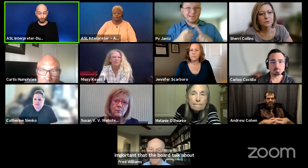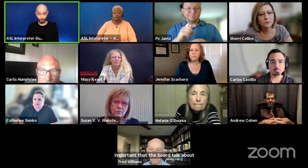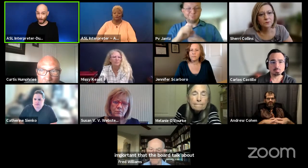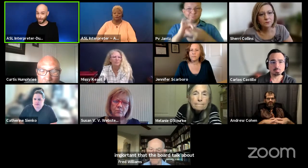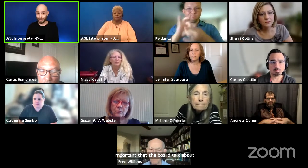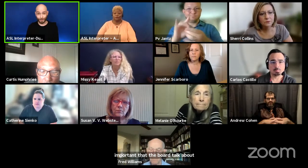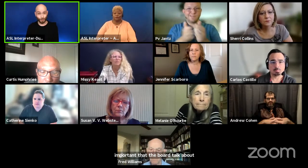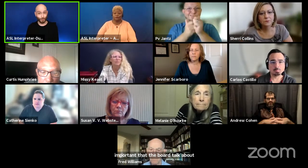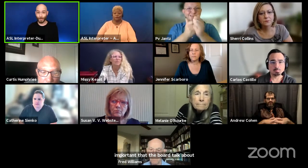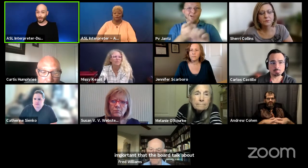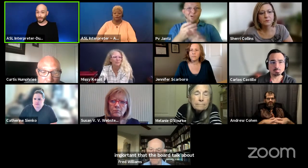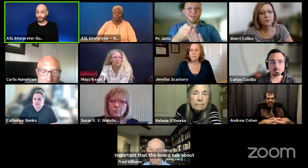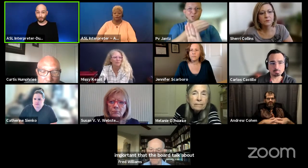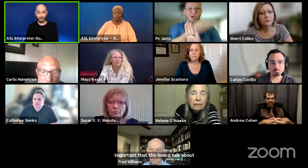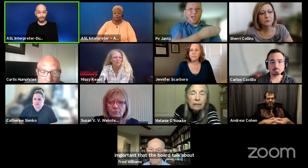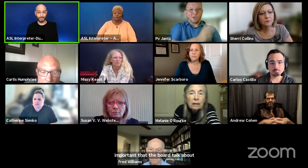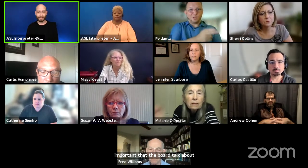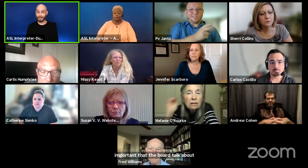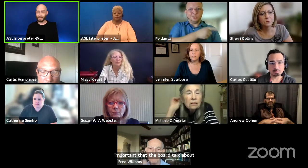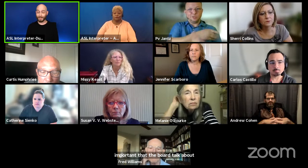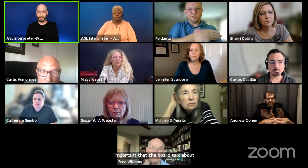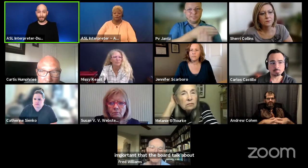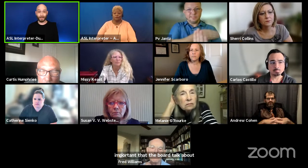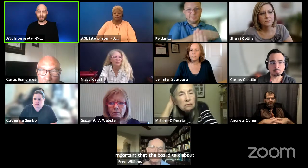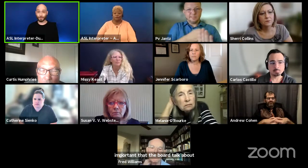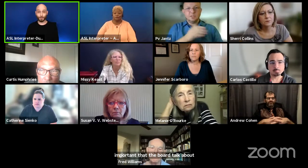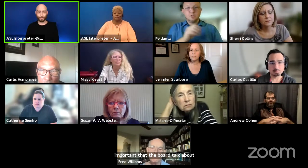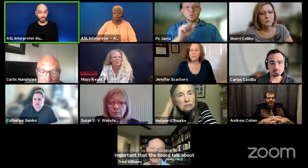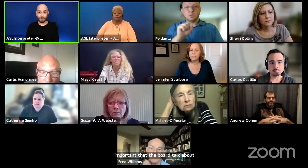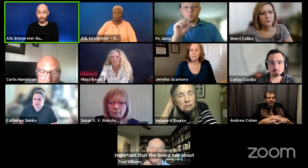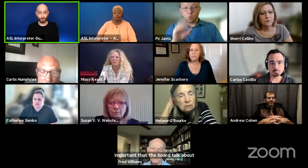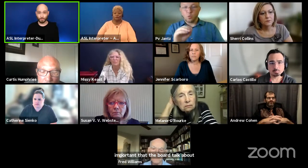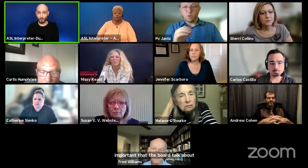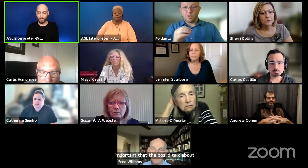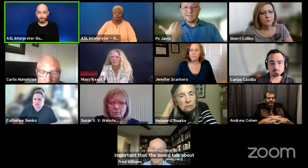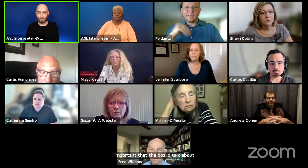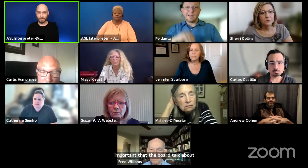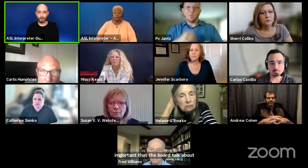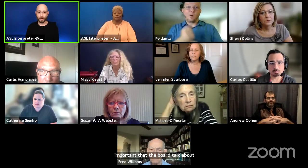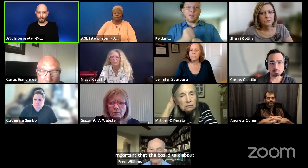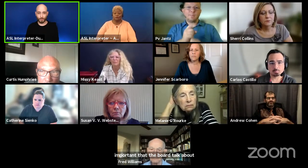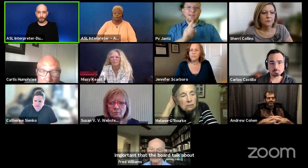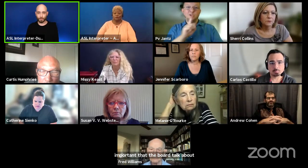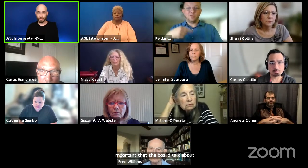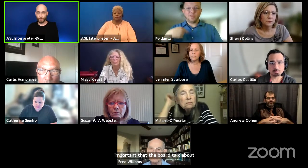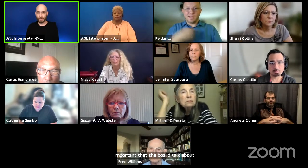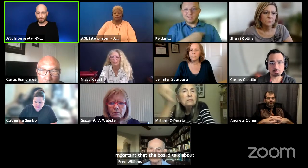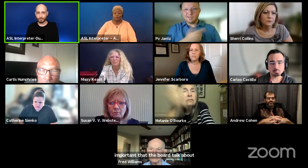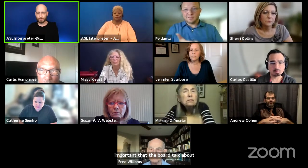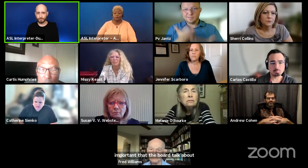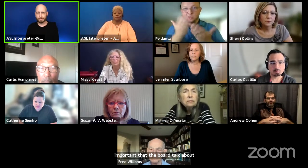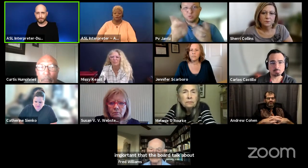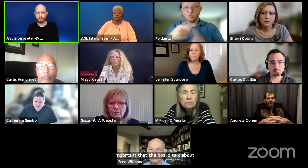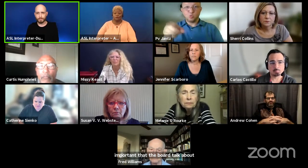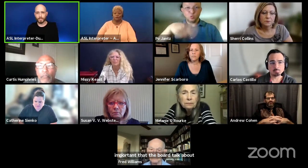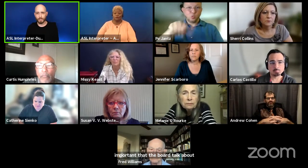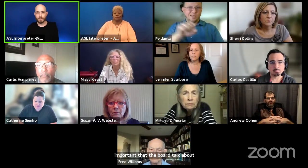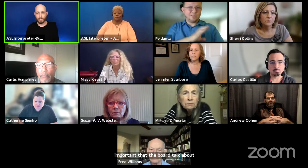as a surprise. We were not expecting to receive this response based on our previous